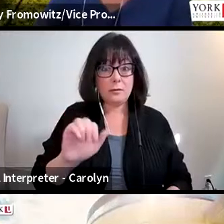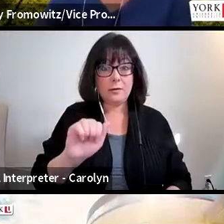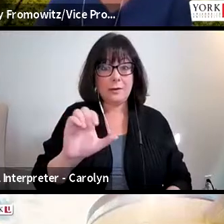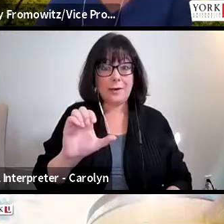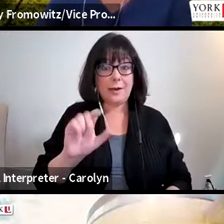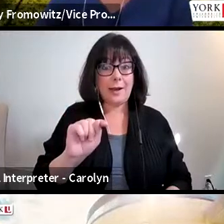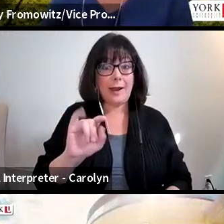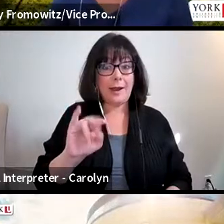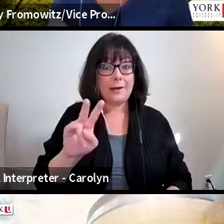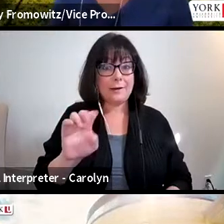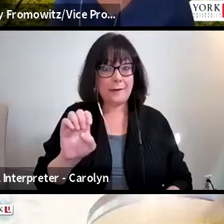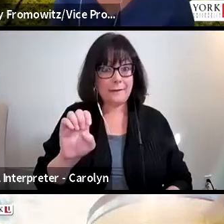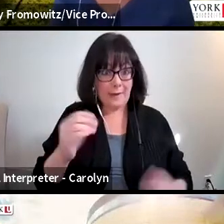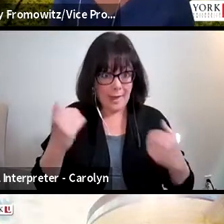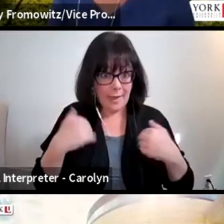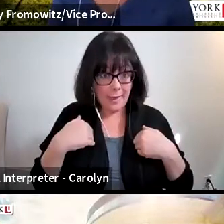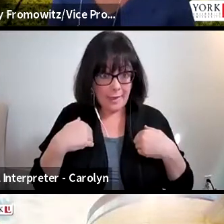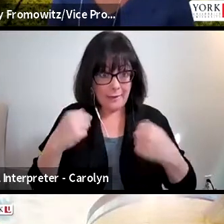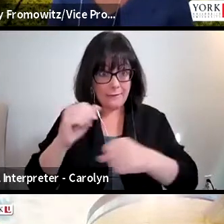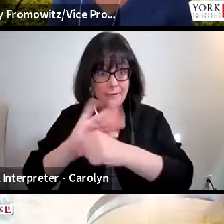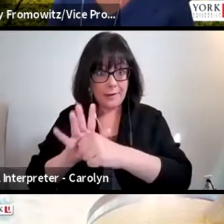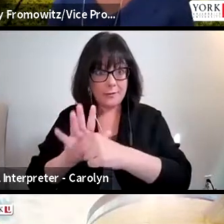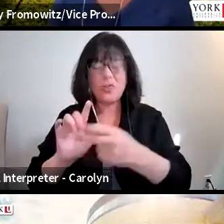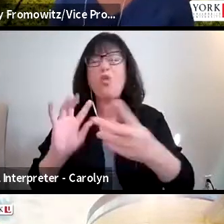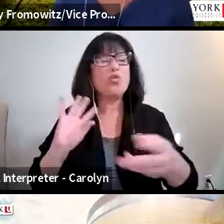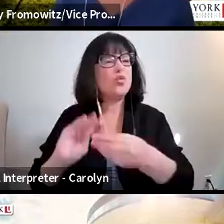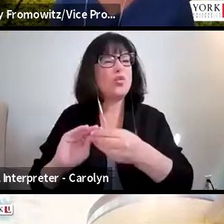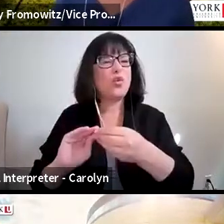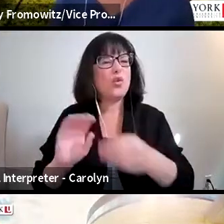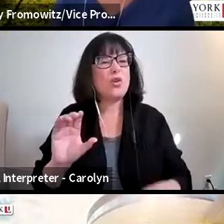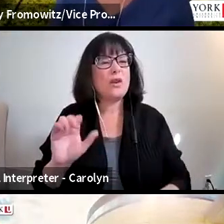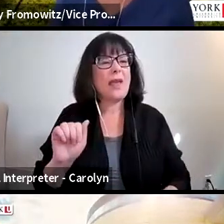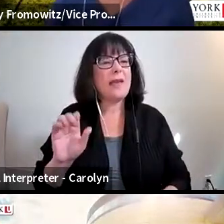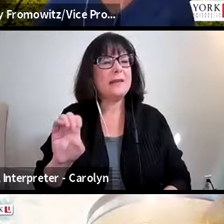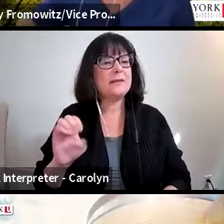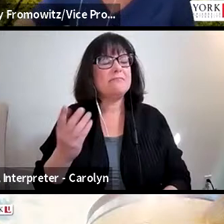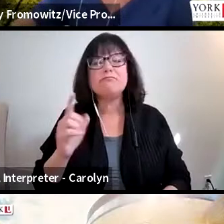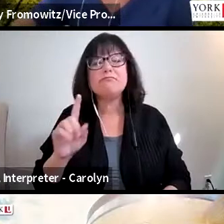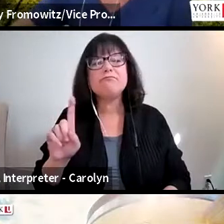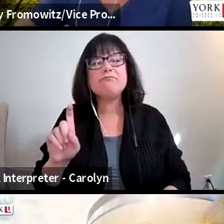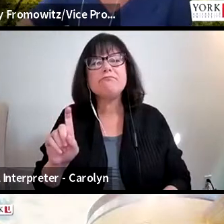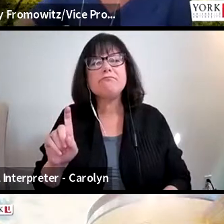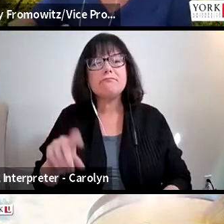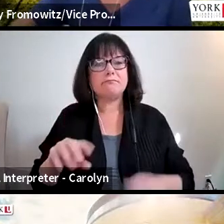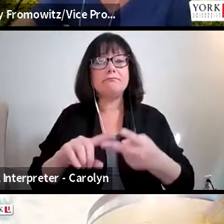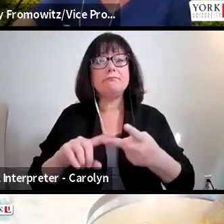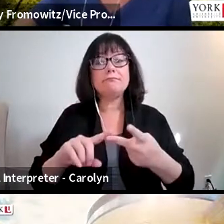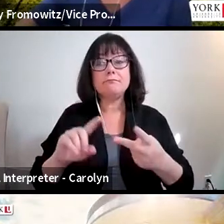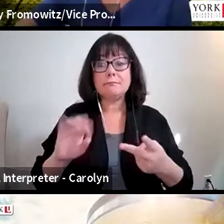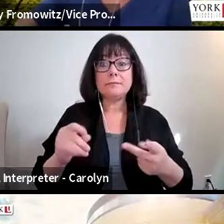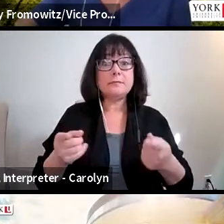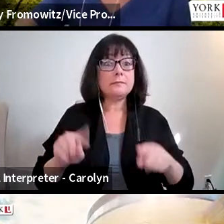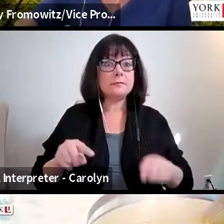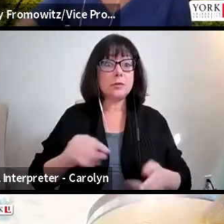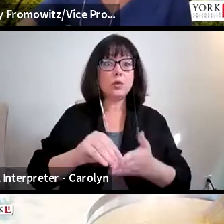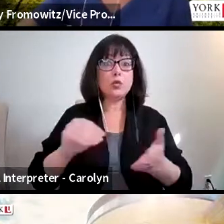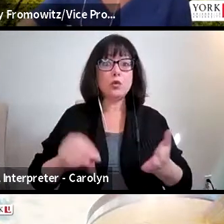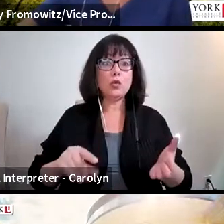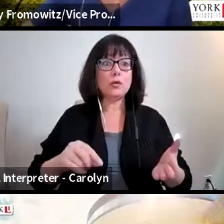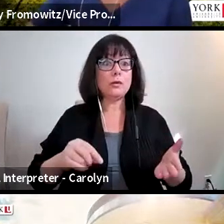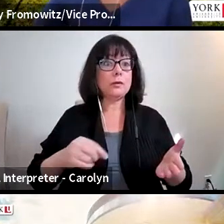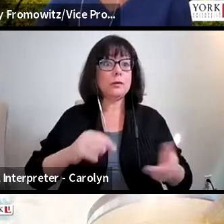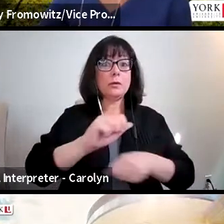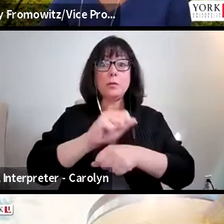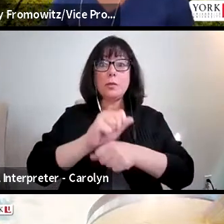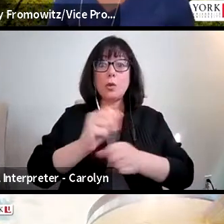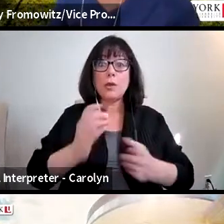total cases altogether. How notifications would happen if employees or students were